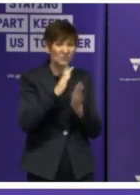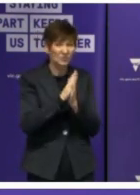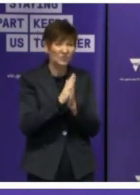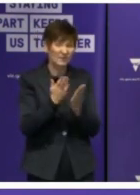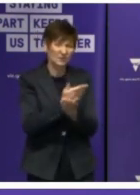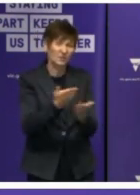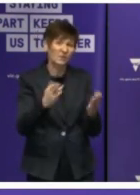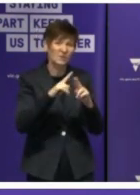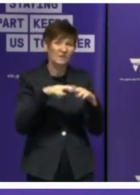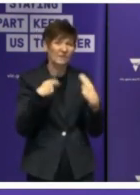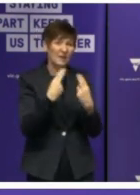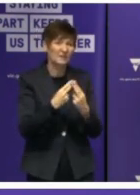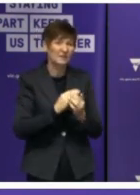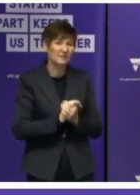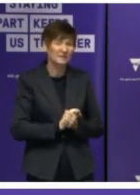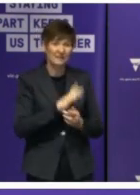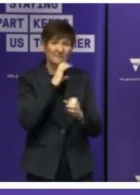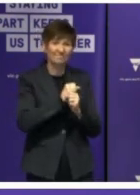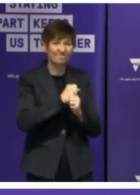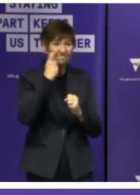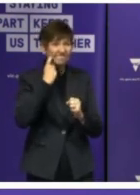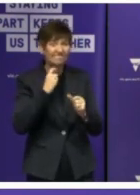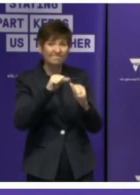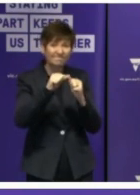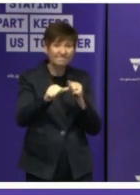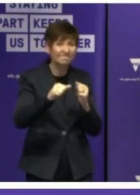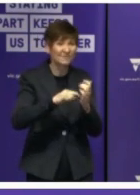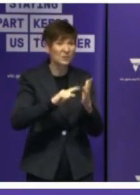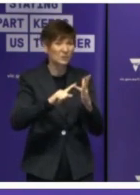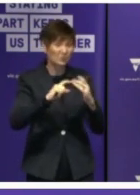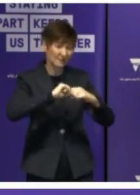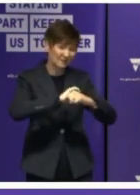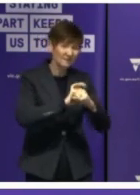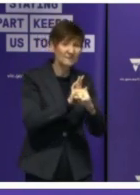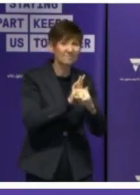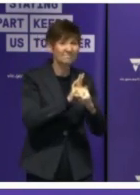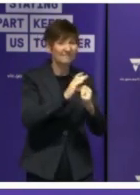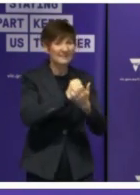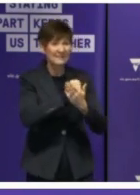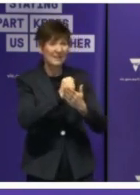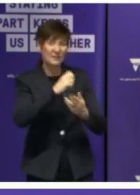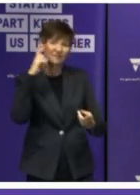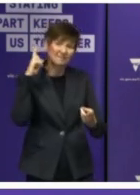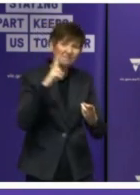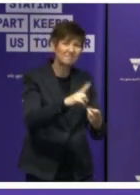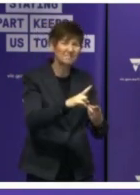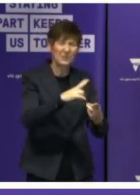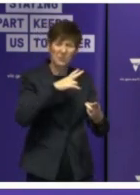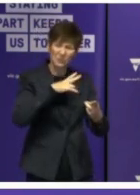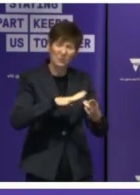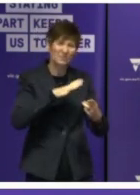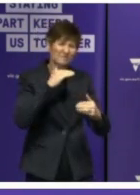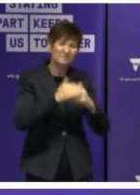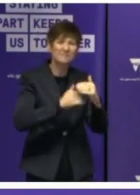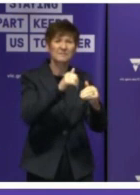do everything we possibly can to deal with this second wave and to get beyond it. 10 of those 17 deaths are